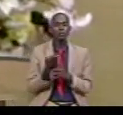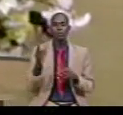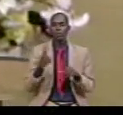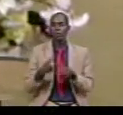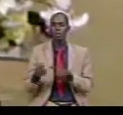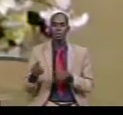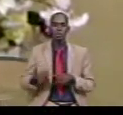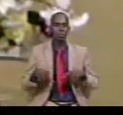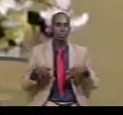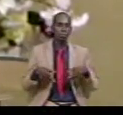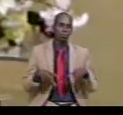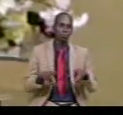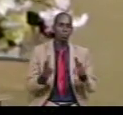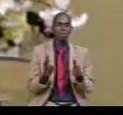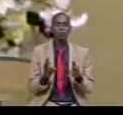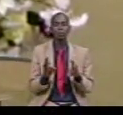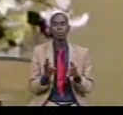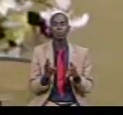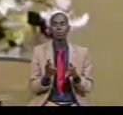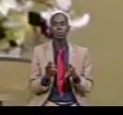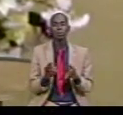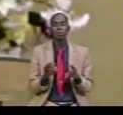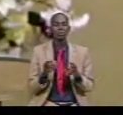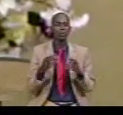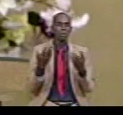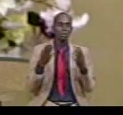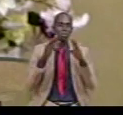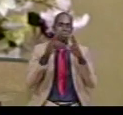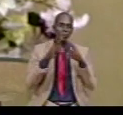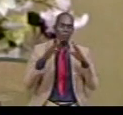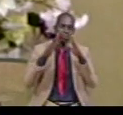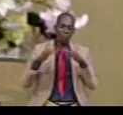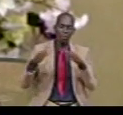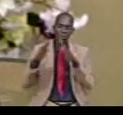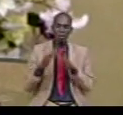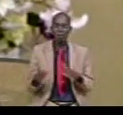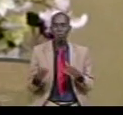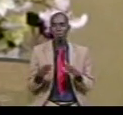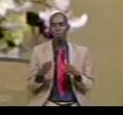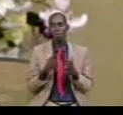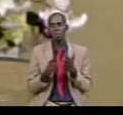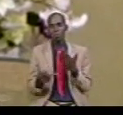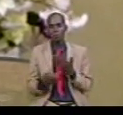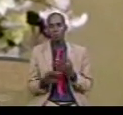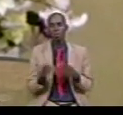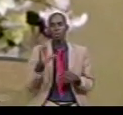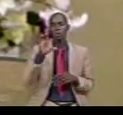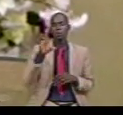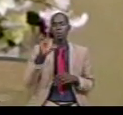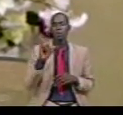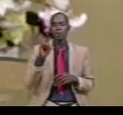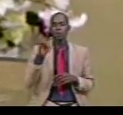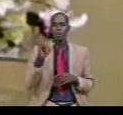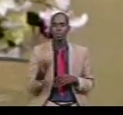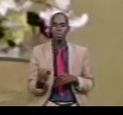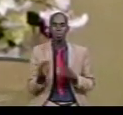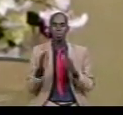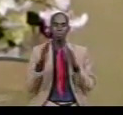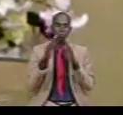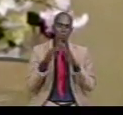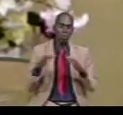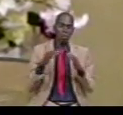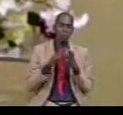gospel campaign, village outreaches, city-wide crusade, African-wide